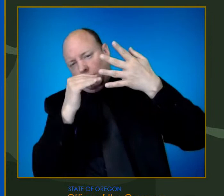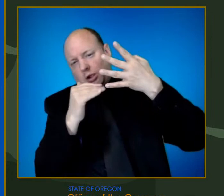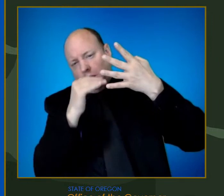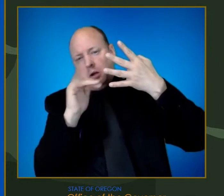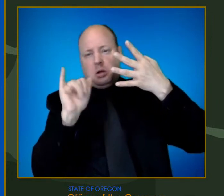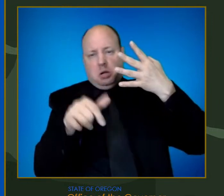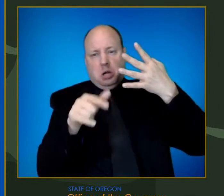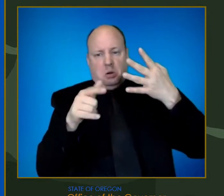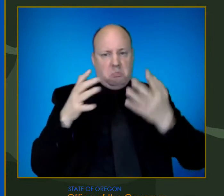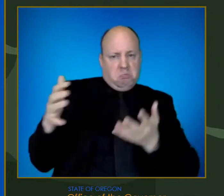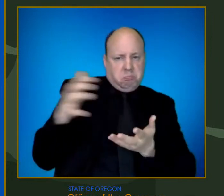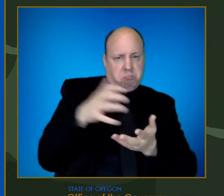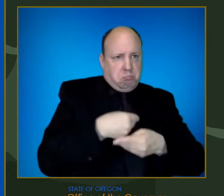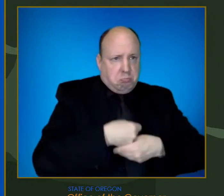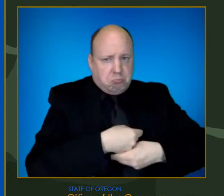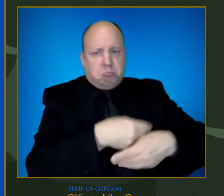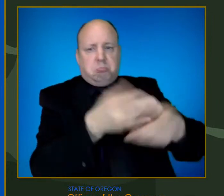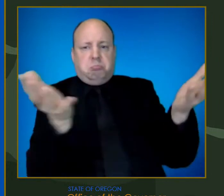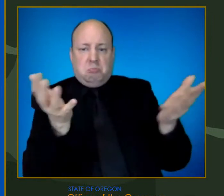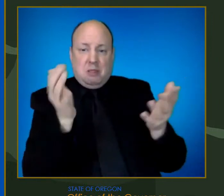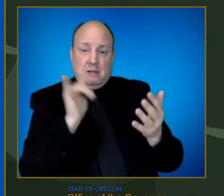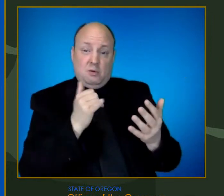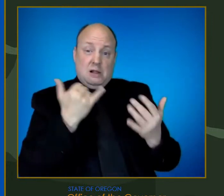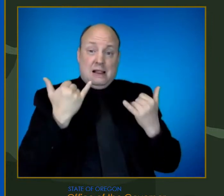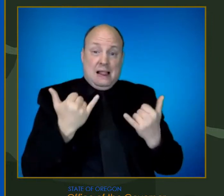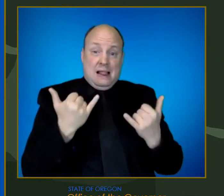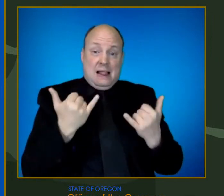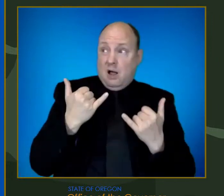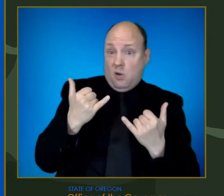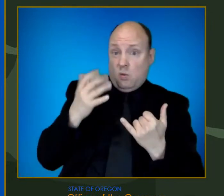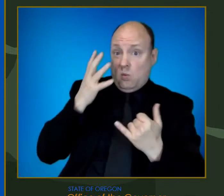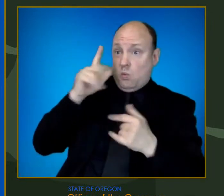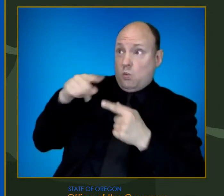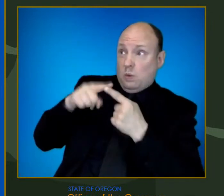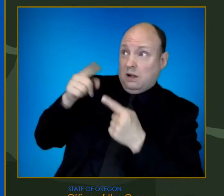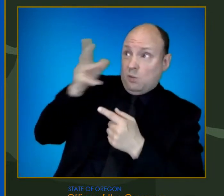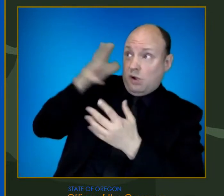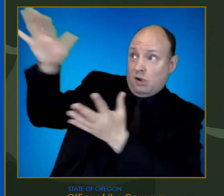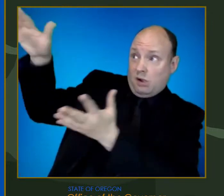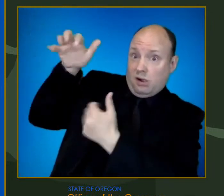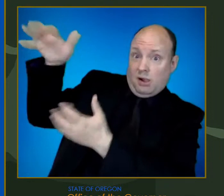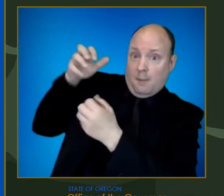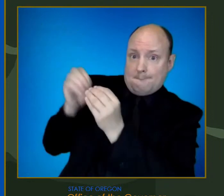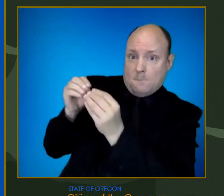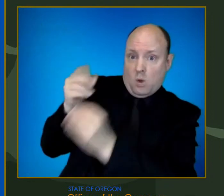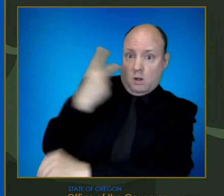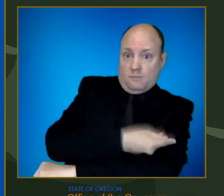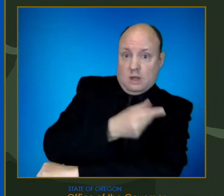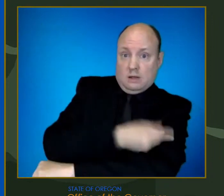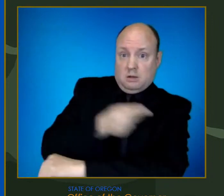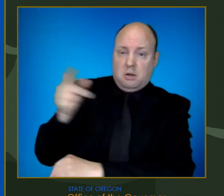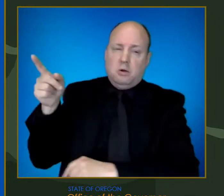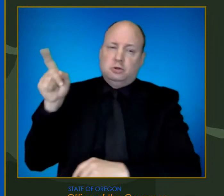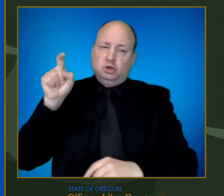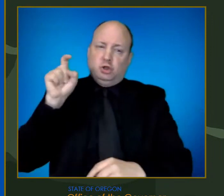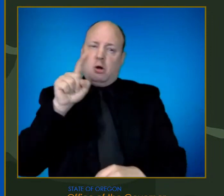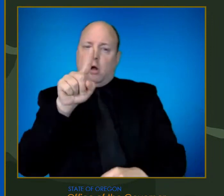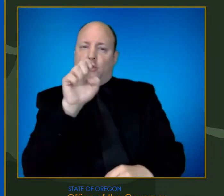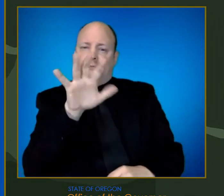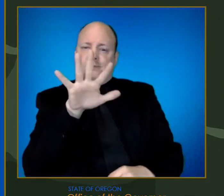when Johnson & Johnson shipments will begin, we would expect to see approximately 154,000 prime doses per week into early May.